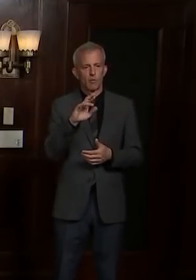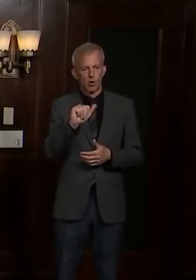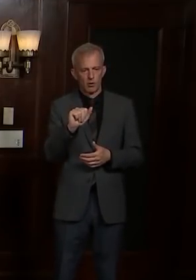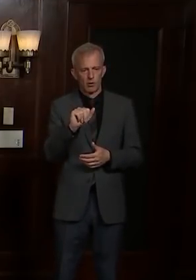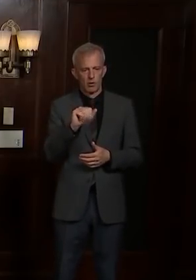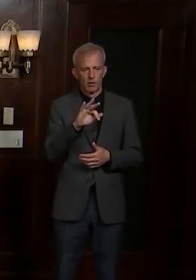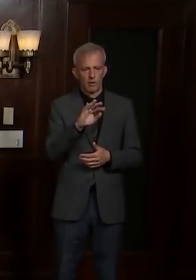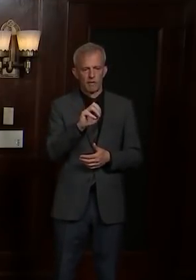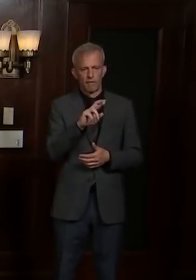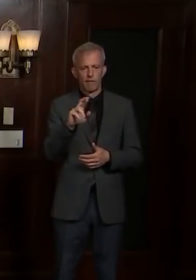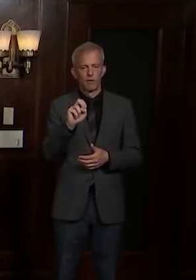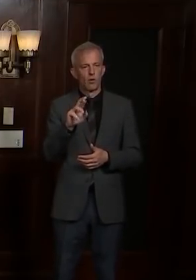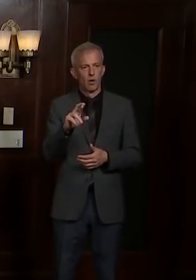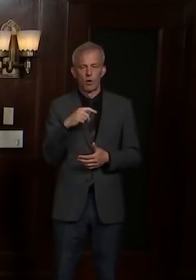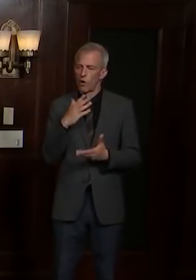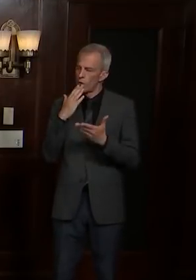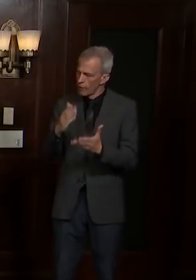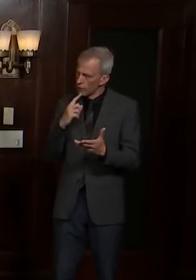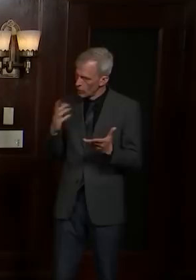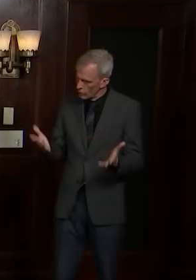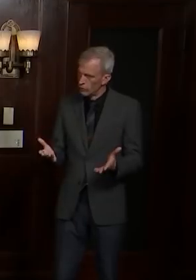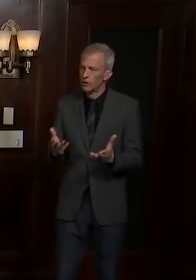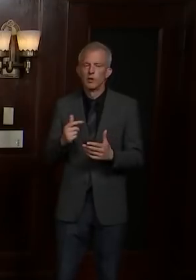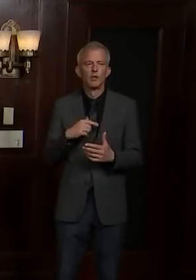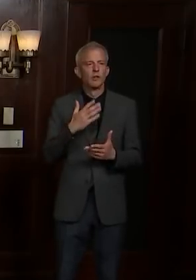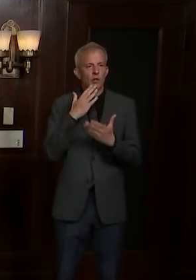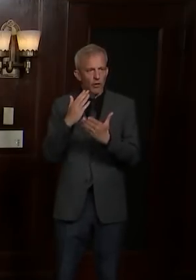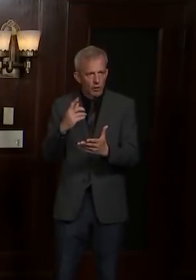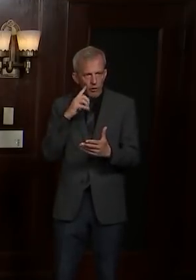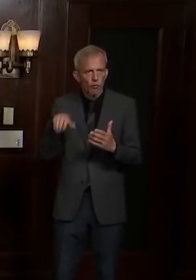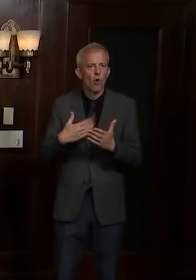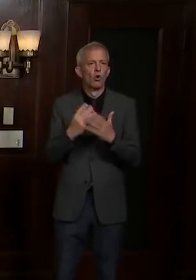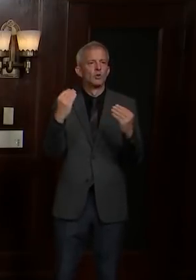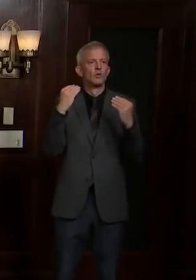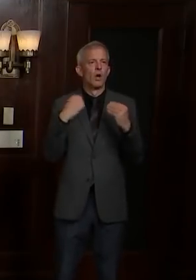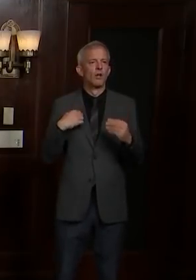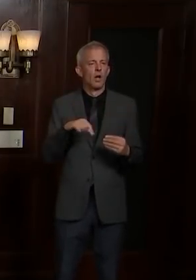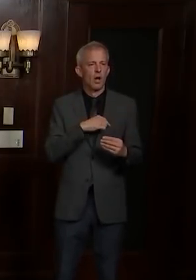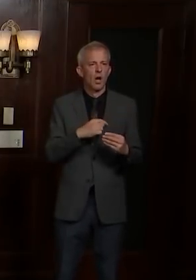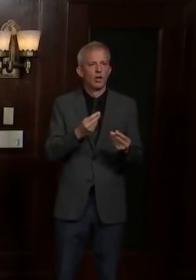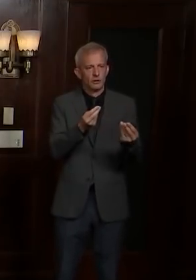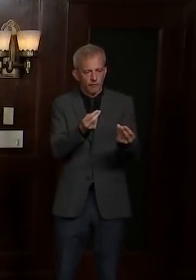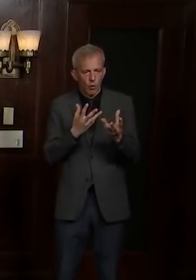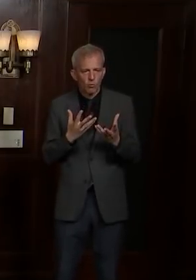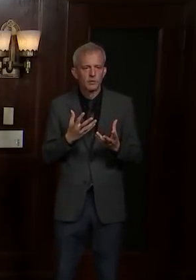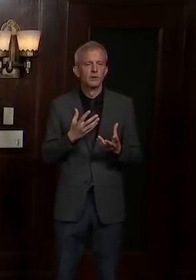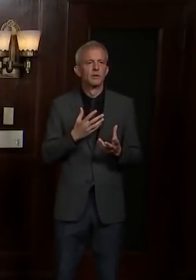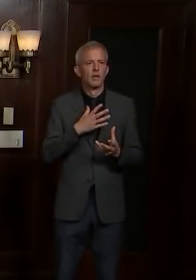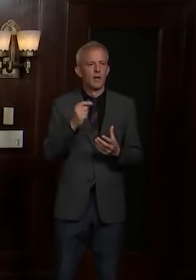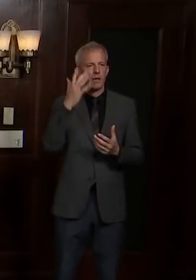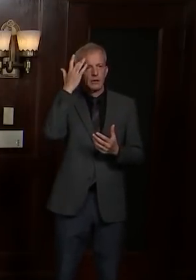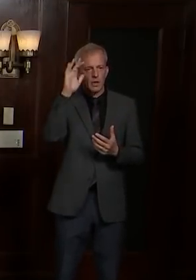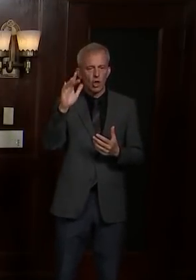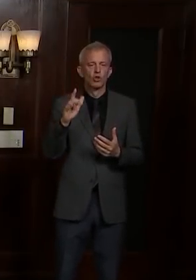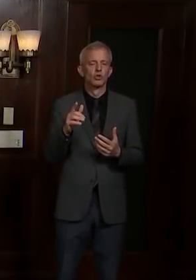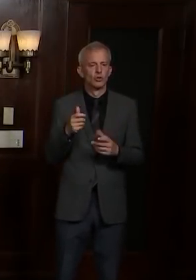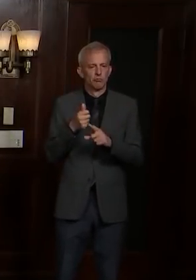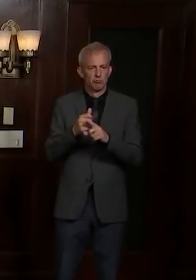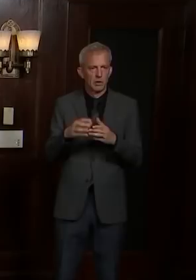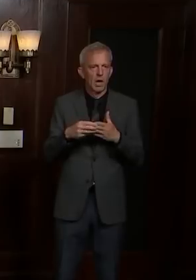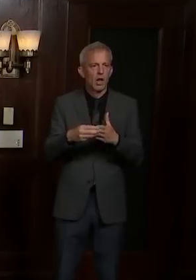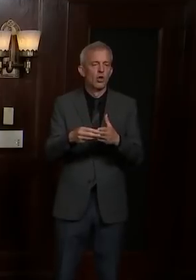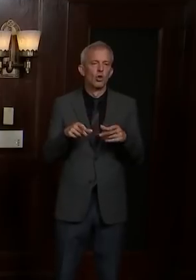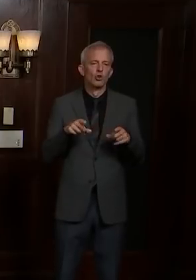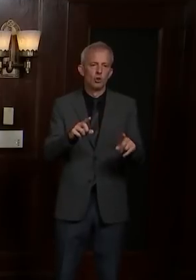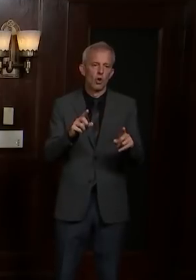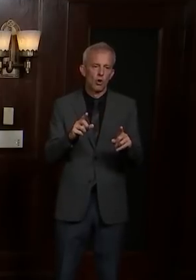thank her for all that she has taught us, all that she has informed us, and the grace and intelligence with which she has led during what